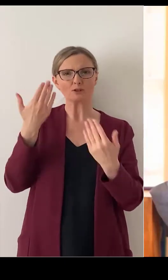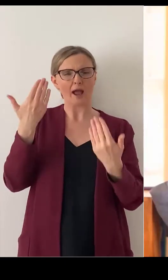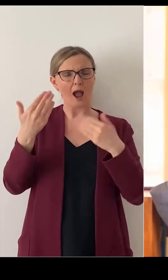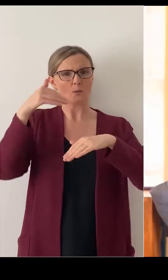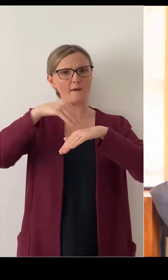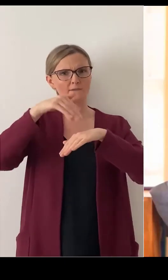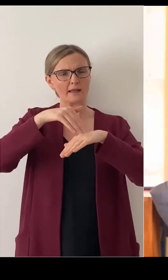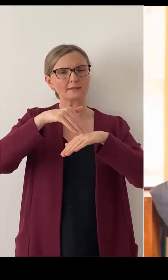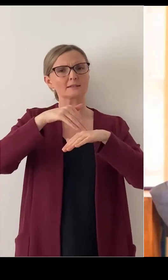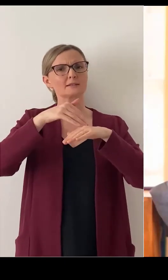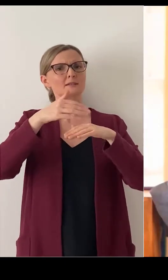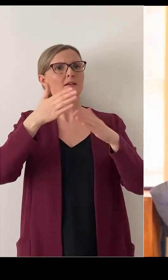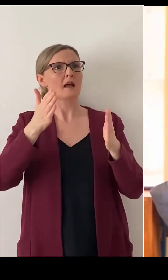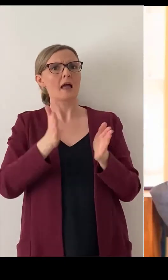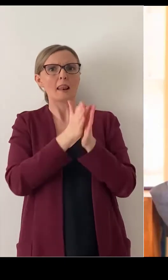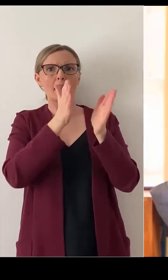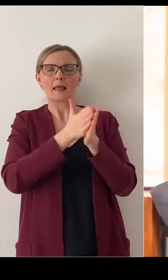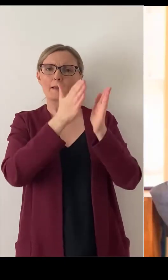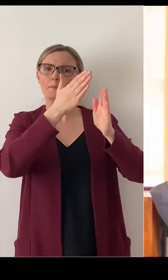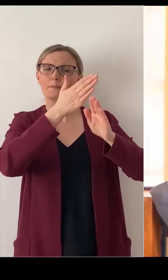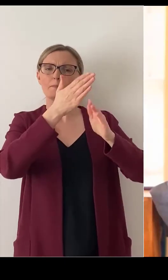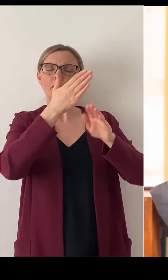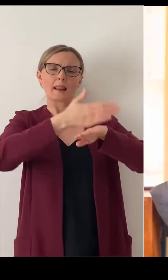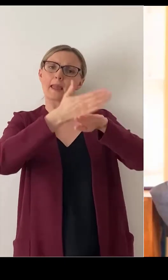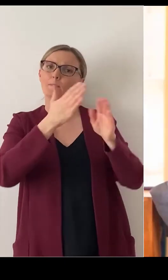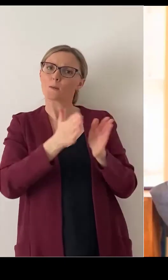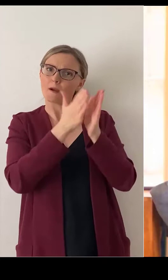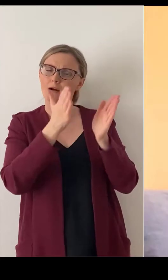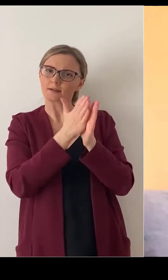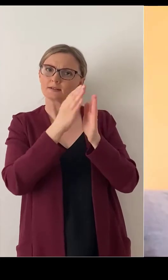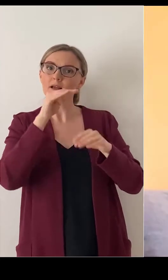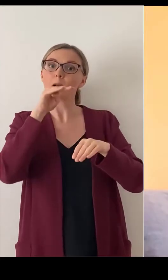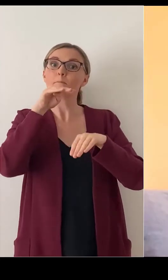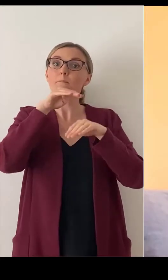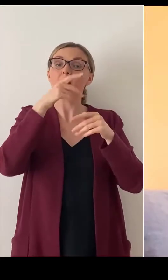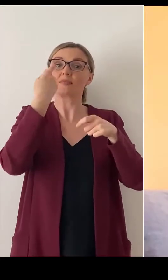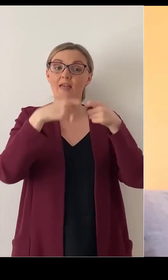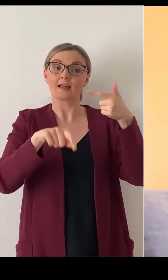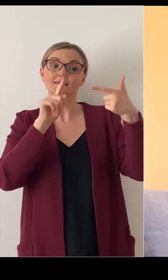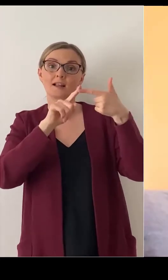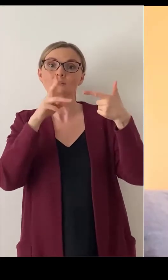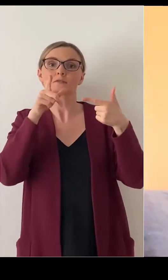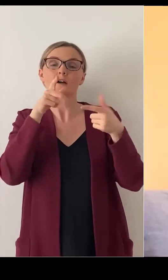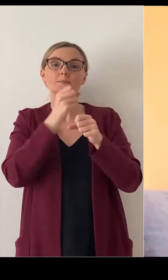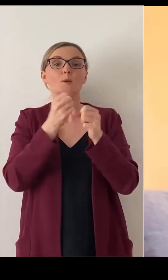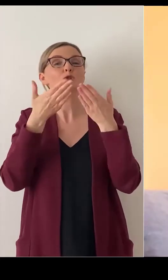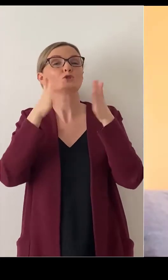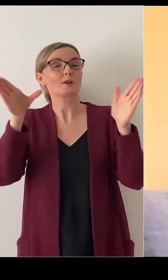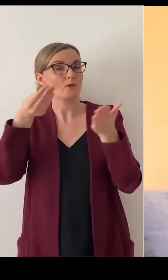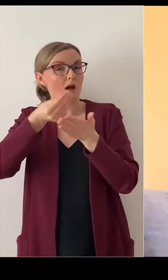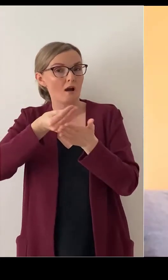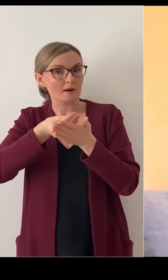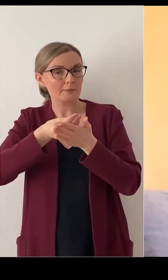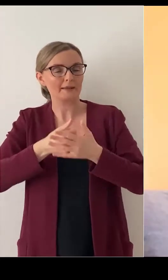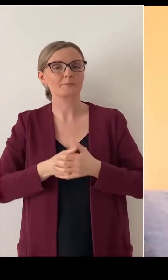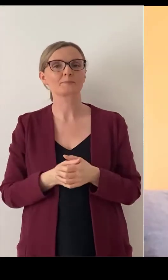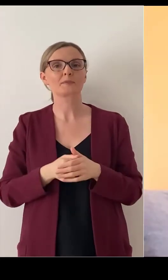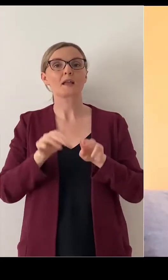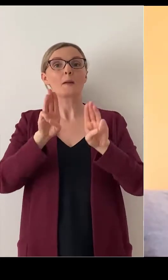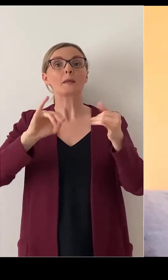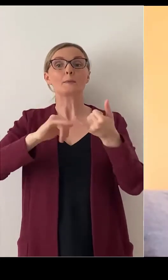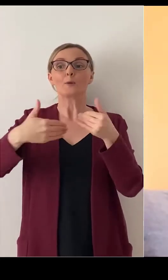talking about the effect of it on the general economy. Economists love using graphs to